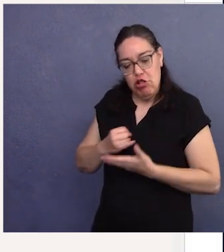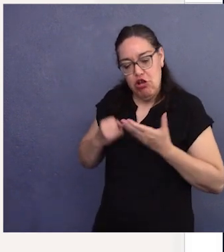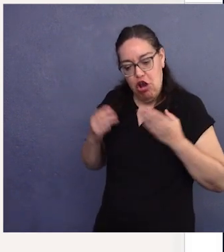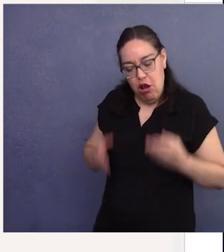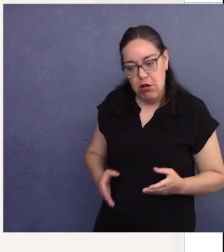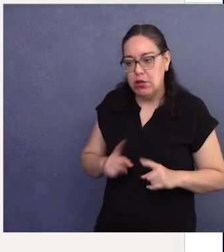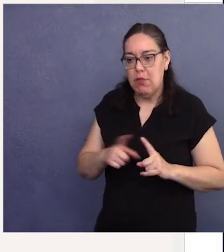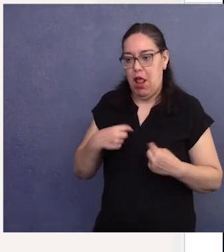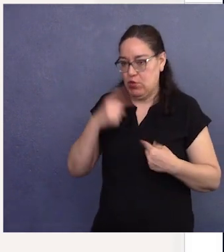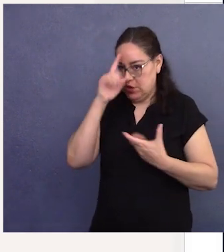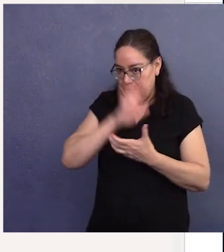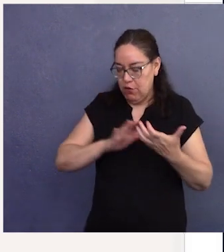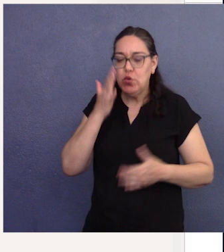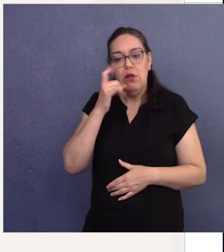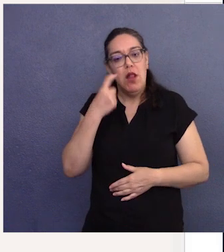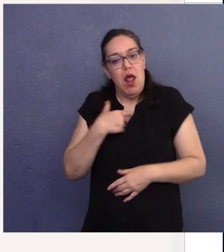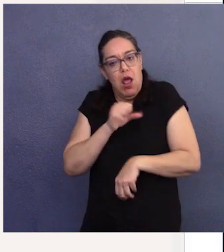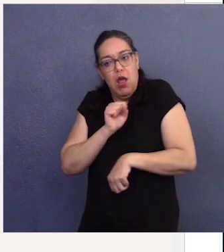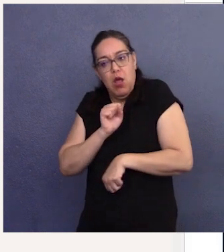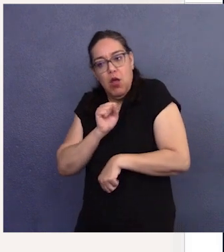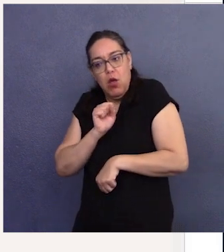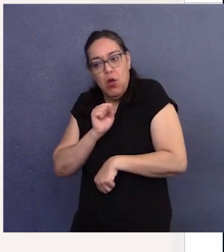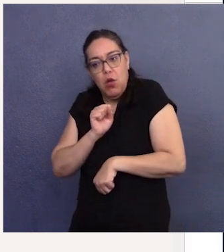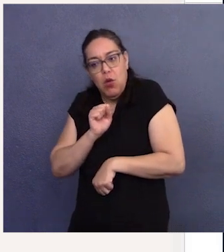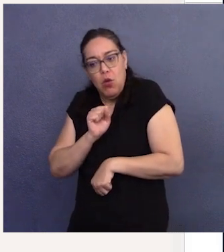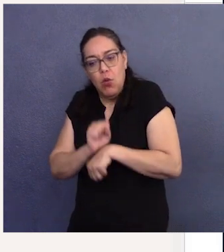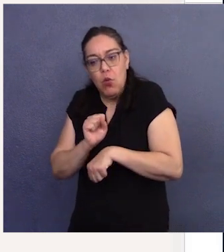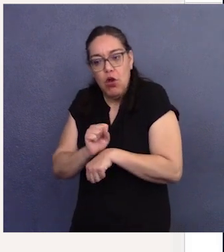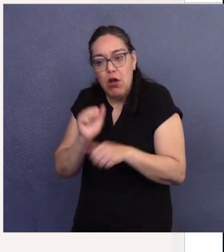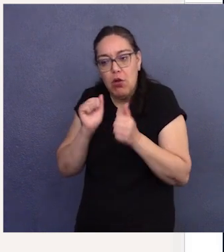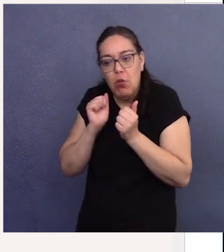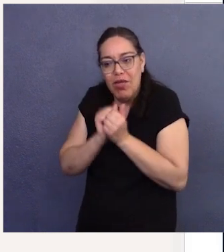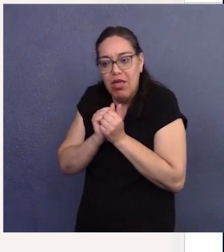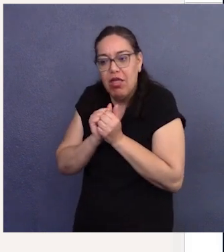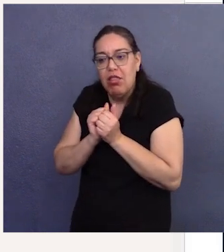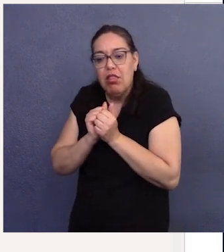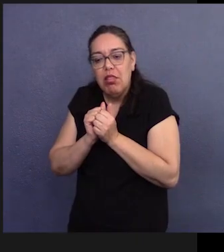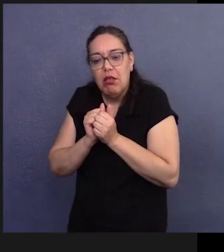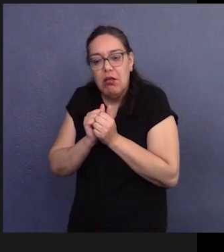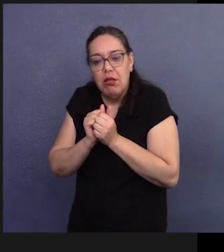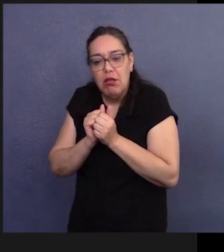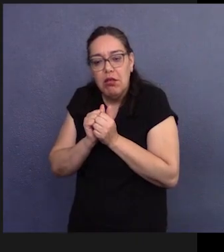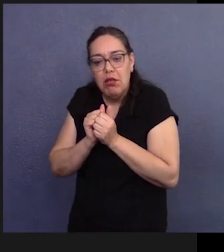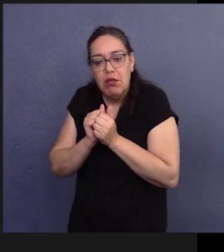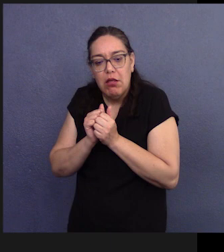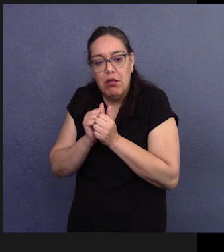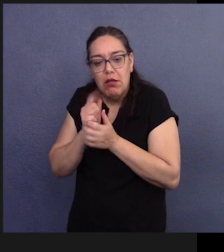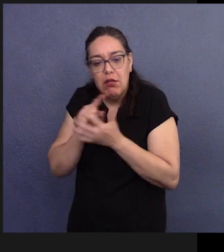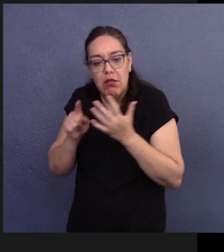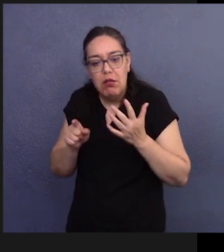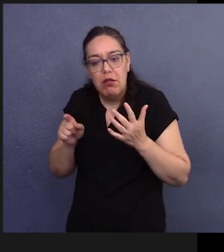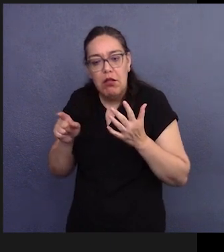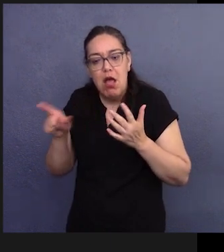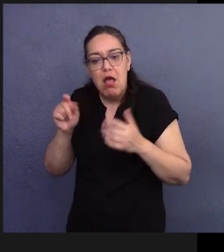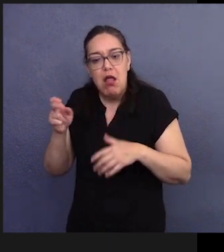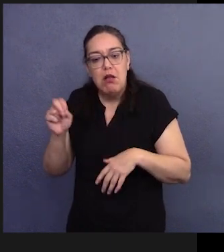I do work with a few nonprofits, but are you supposed to basically pair up with